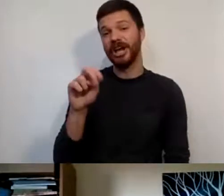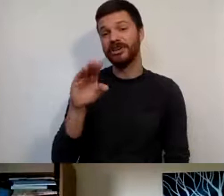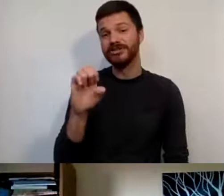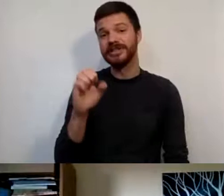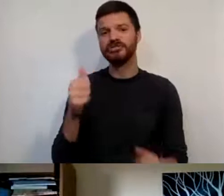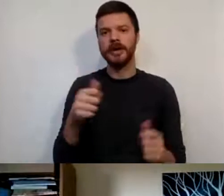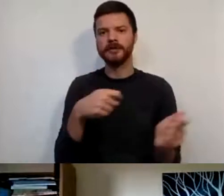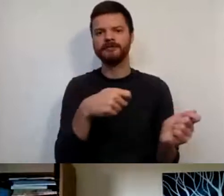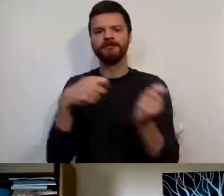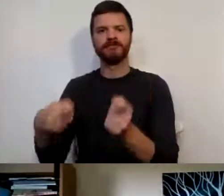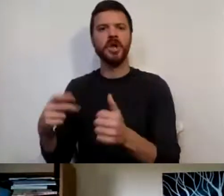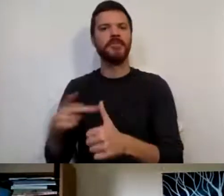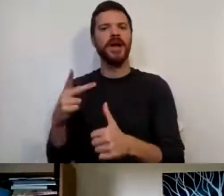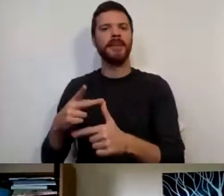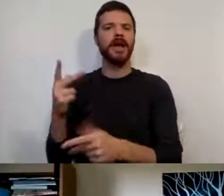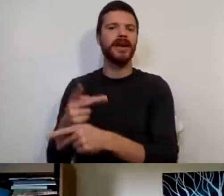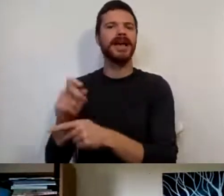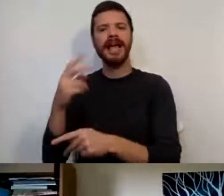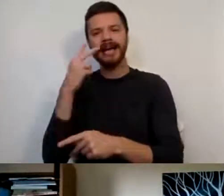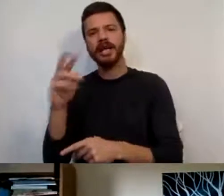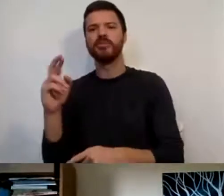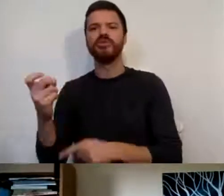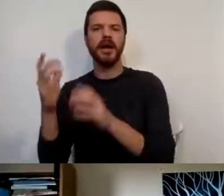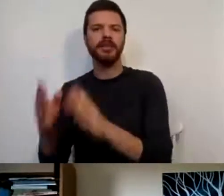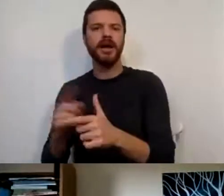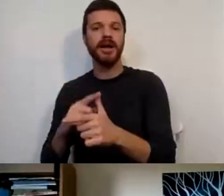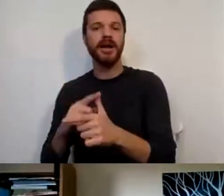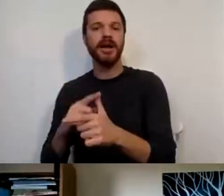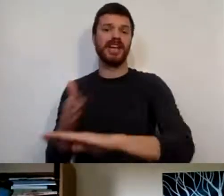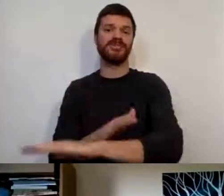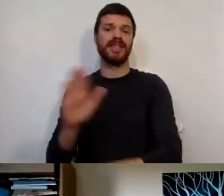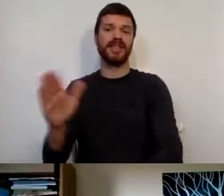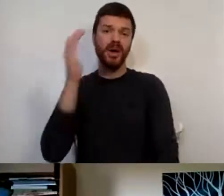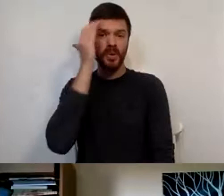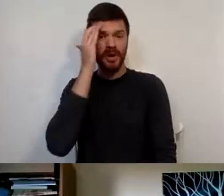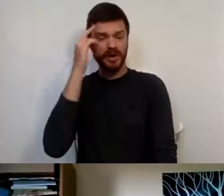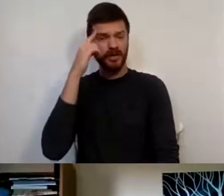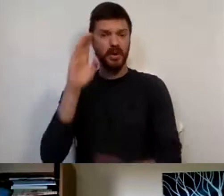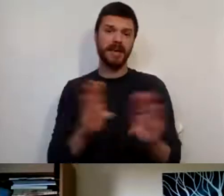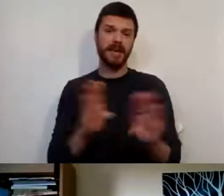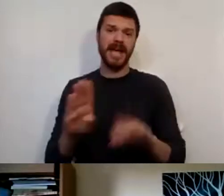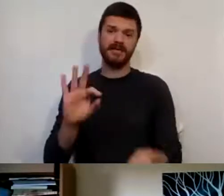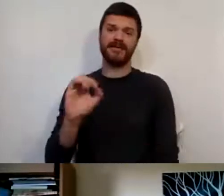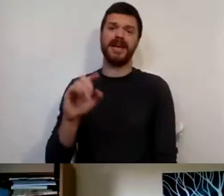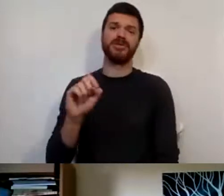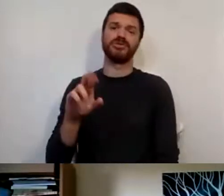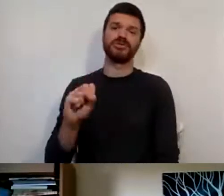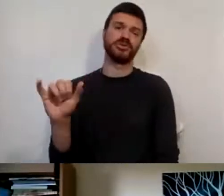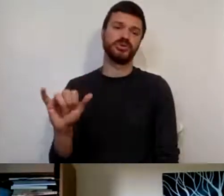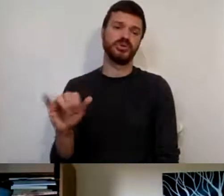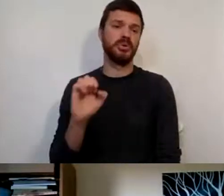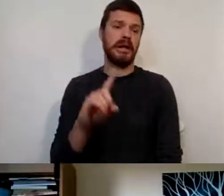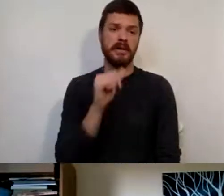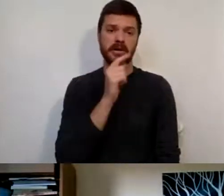to primary care where they could see a prescriber, and might have just been increasing their awareness for behavioral factors as well. Edmond, I don't know if you have any